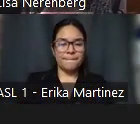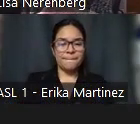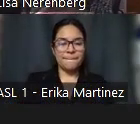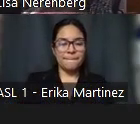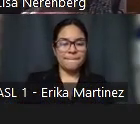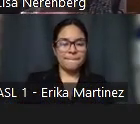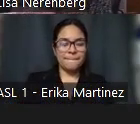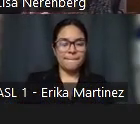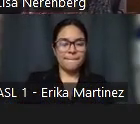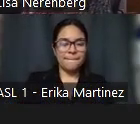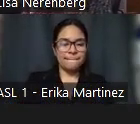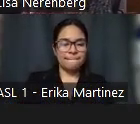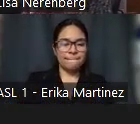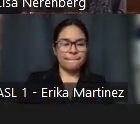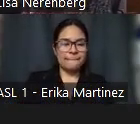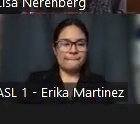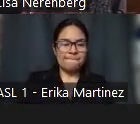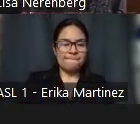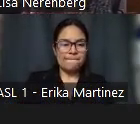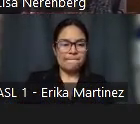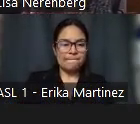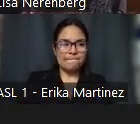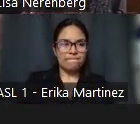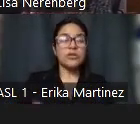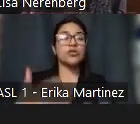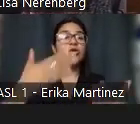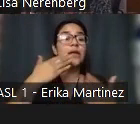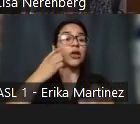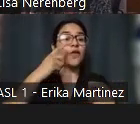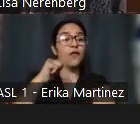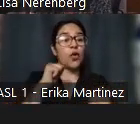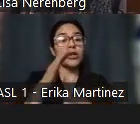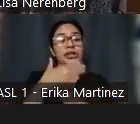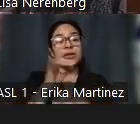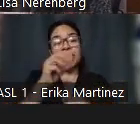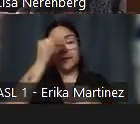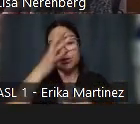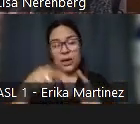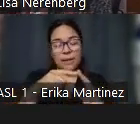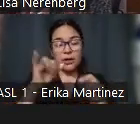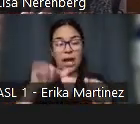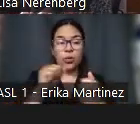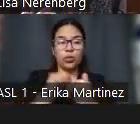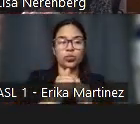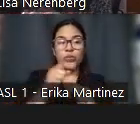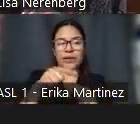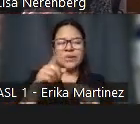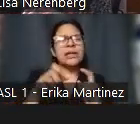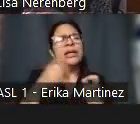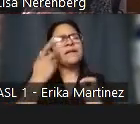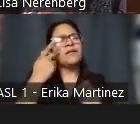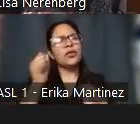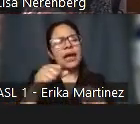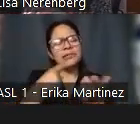responsive to the needs of older crime victims. And I was just wondering if you could talk a little bit about some of the programs